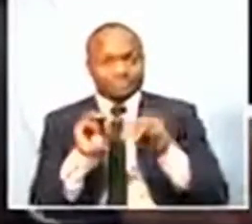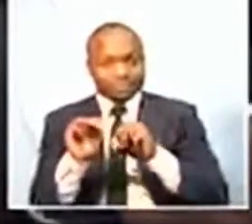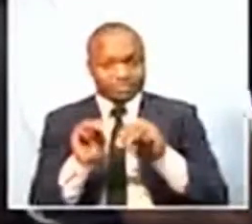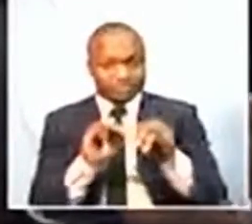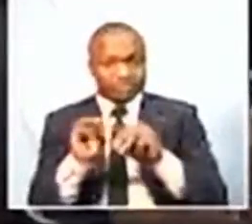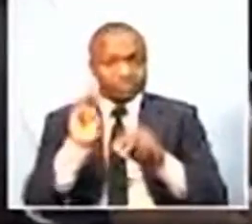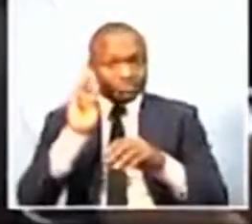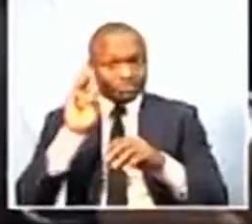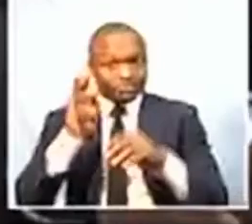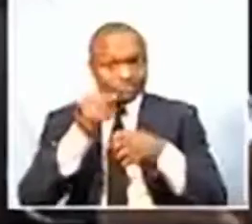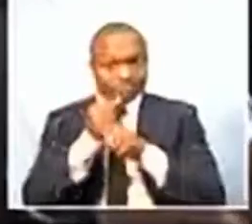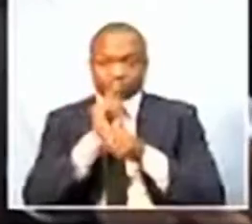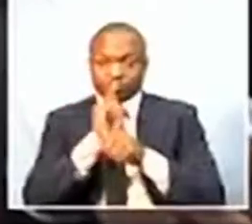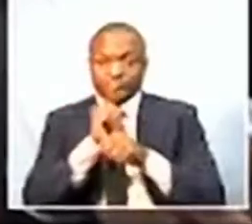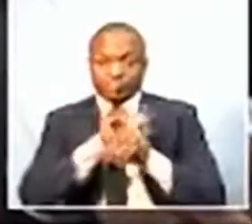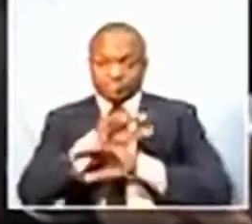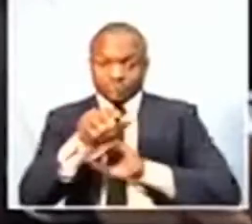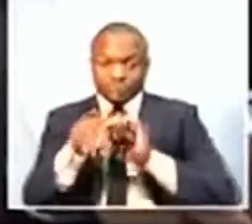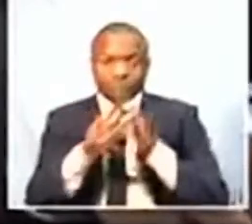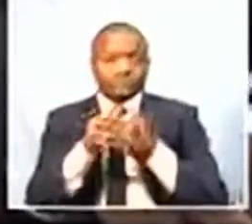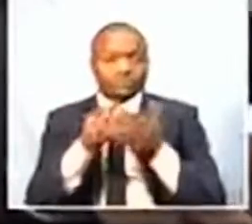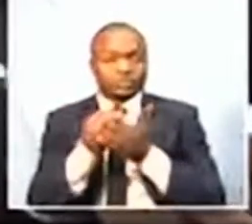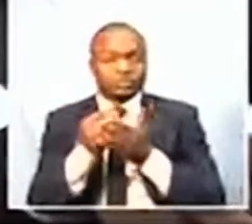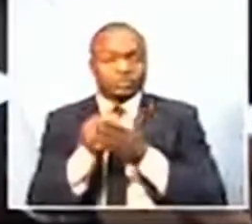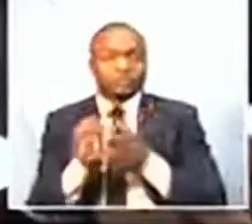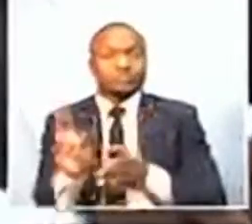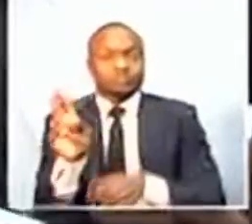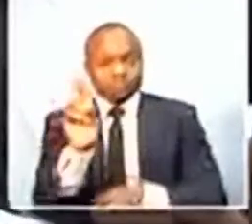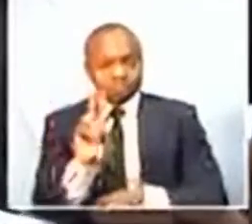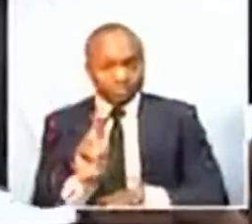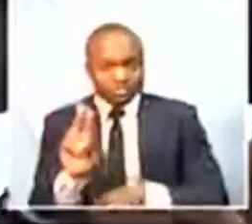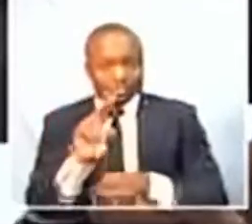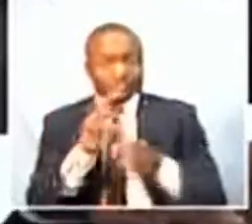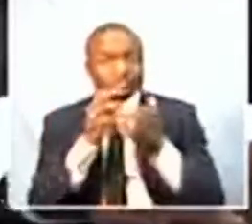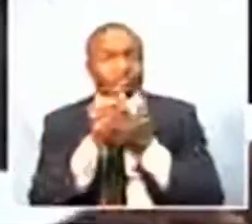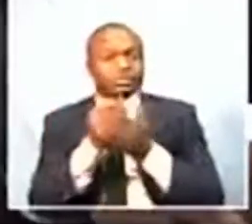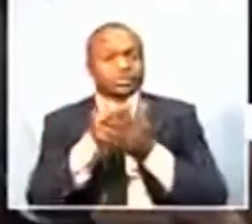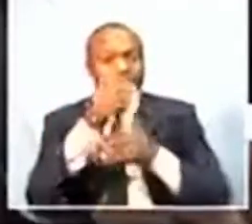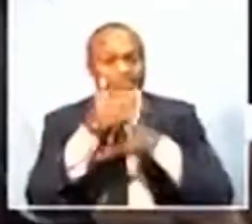management to ensure that all funds are spent within the financial year.